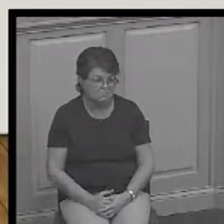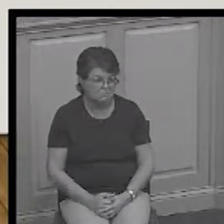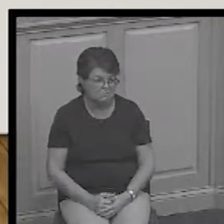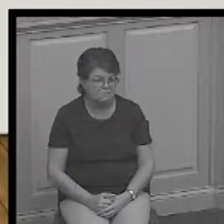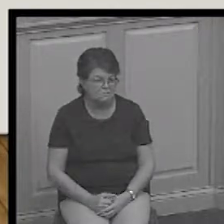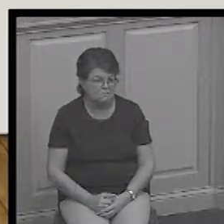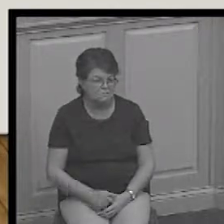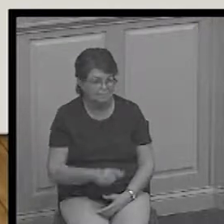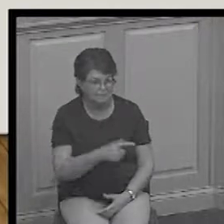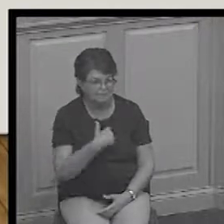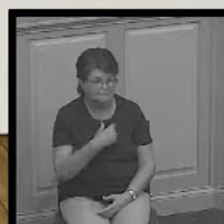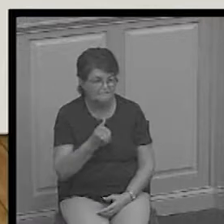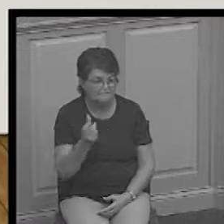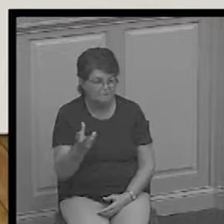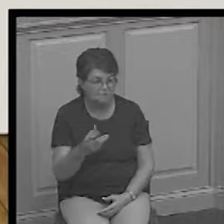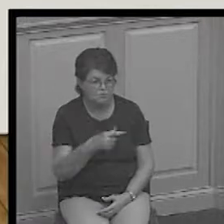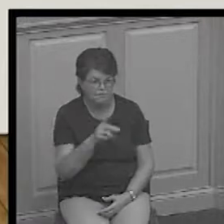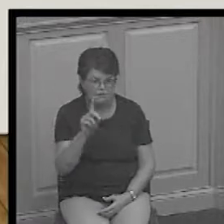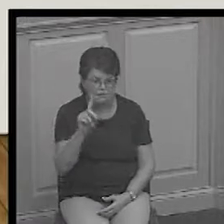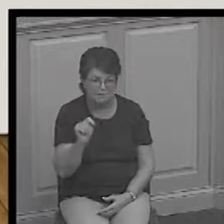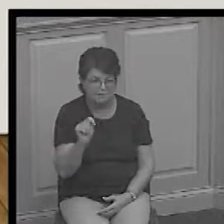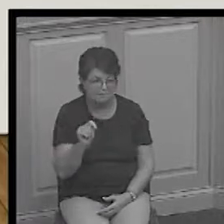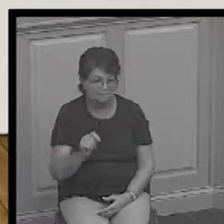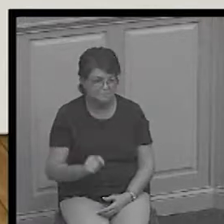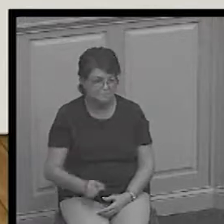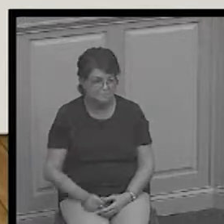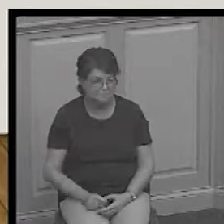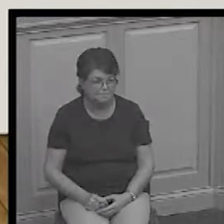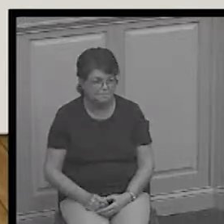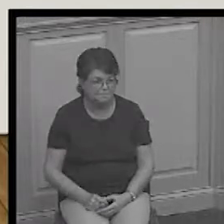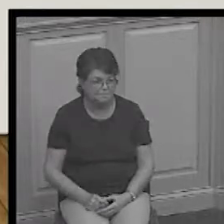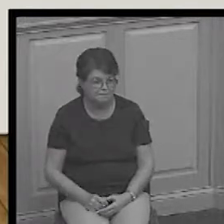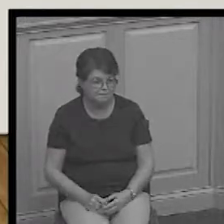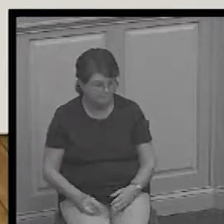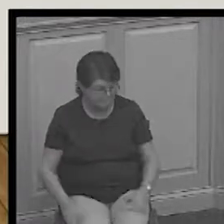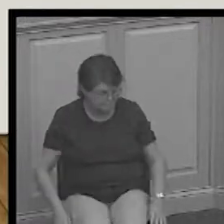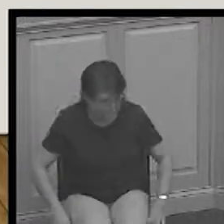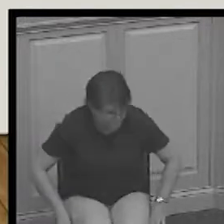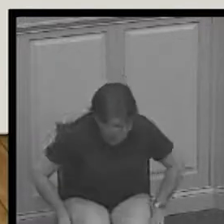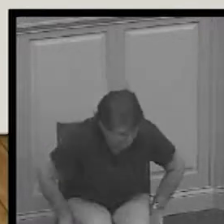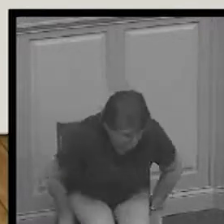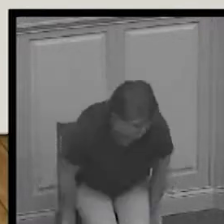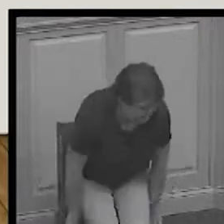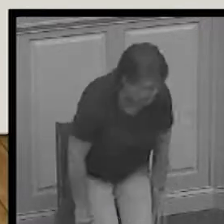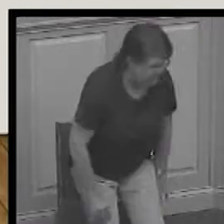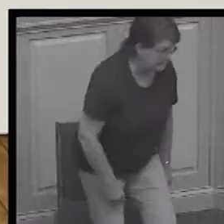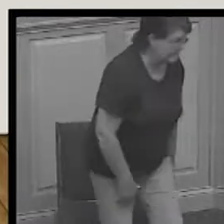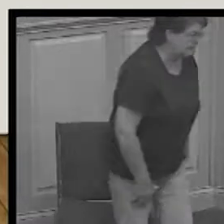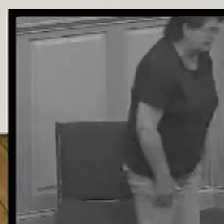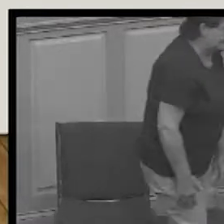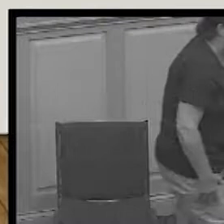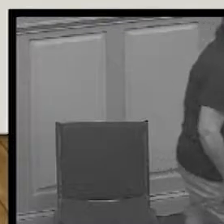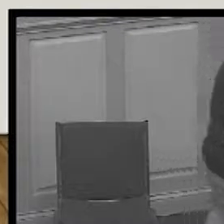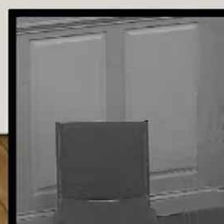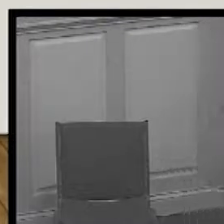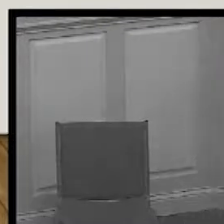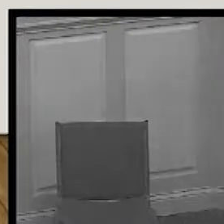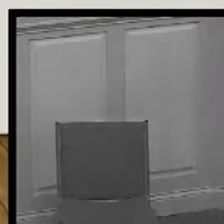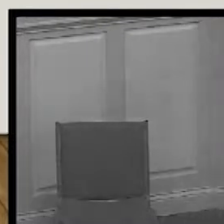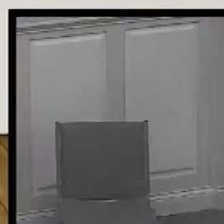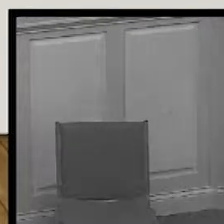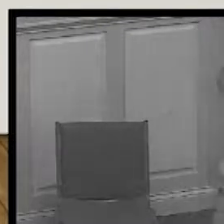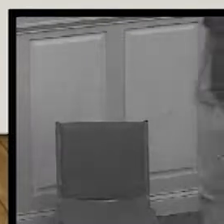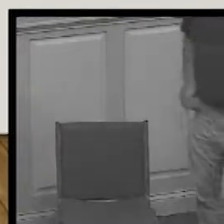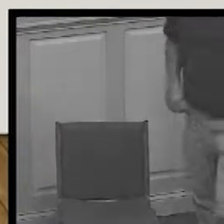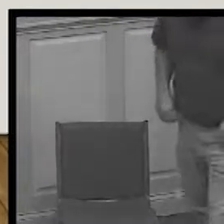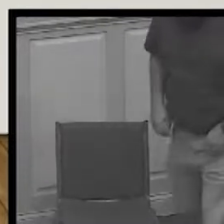Well, I have a few questions. I guess I should use my microphone. I have a few questions, and since you